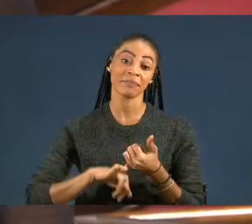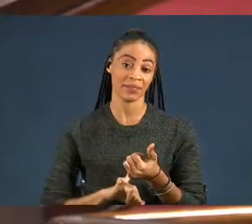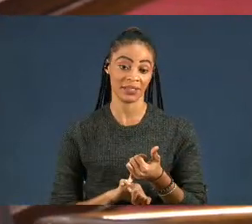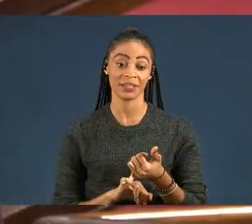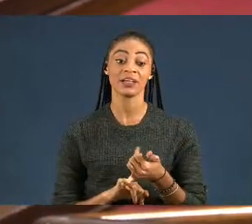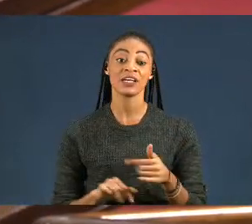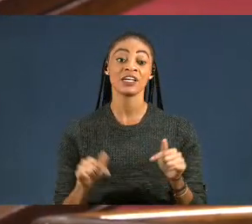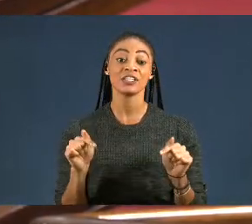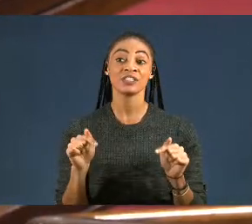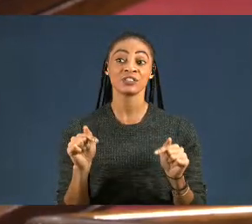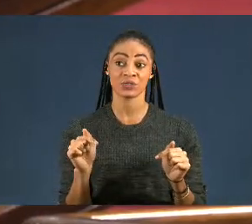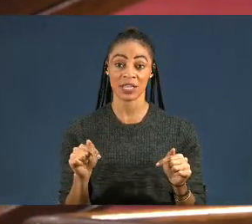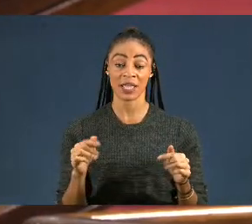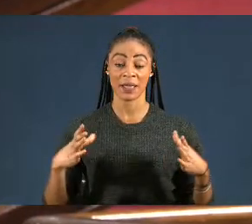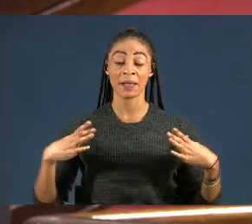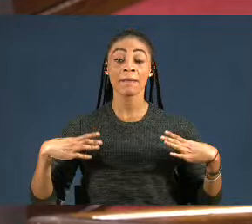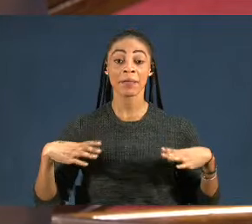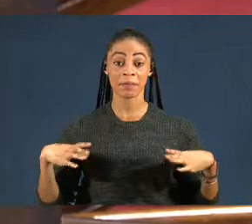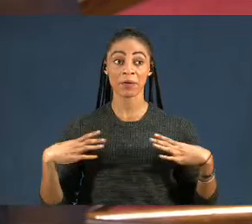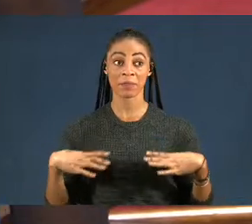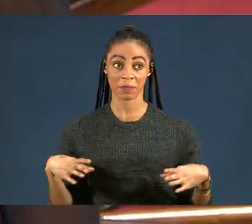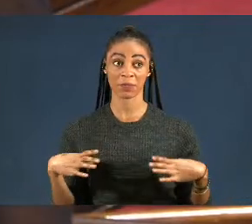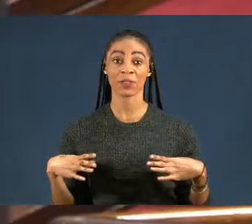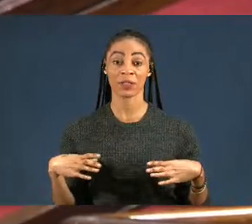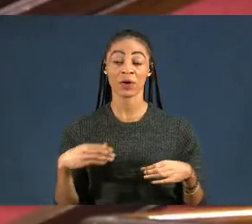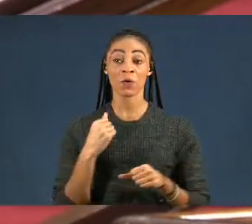Today people are sowing seeds to be married.